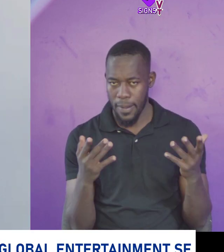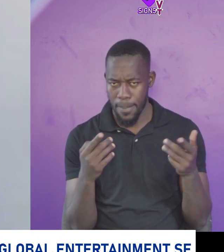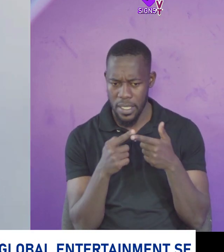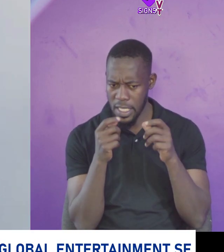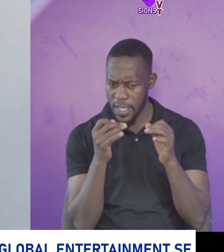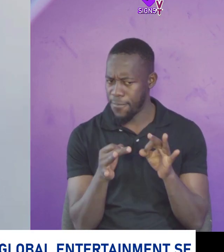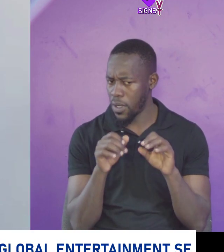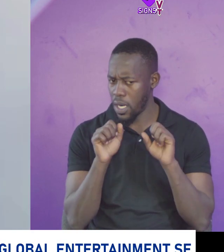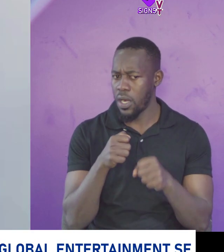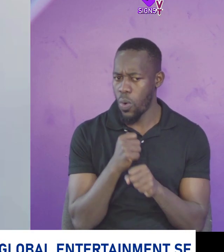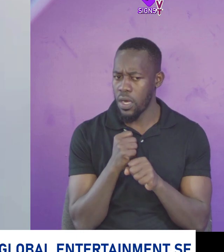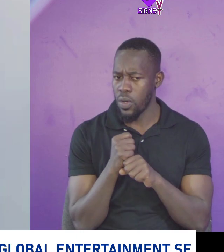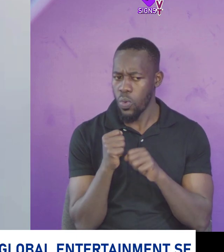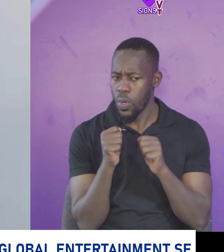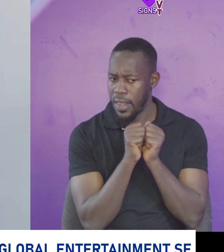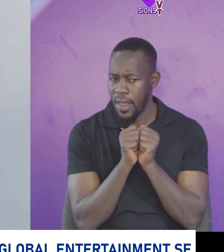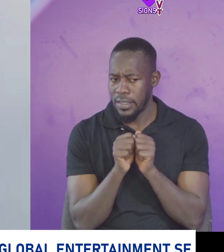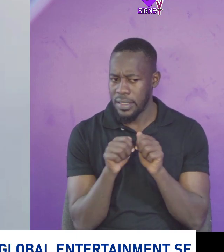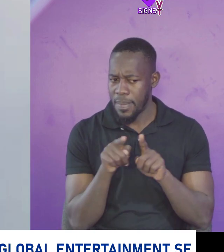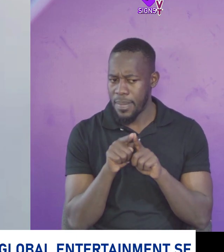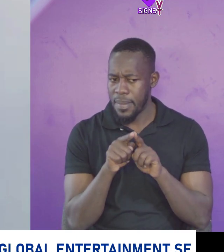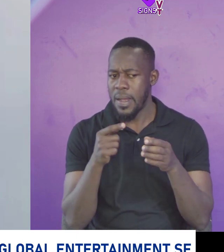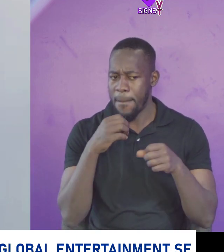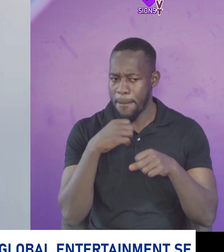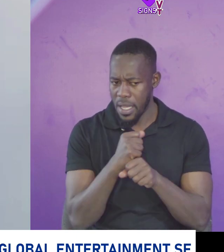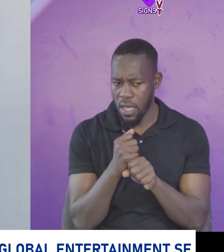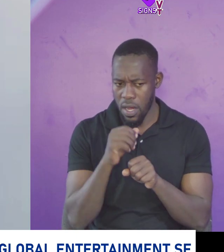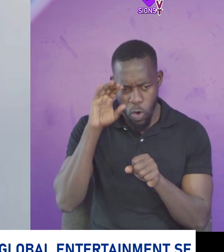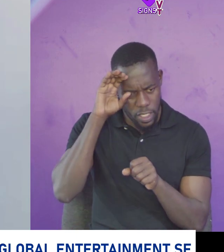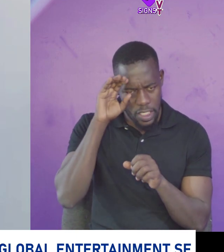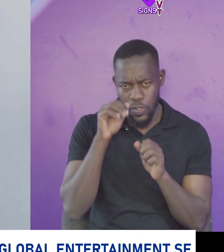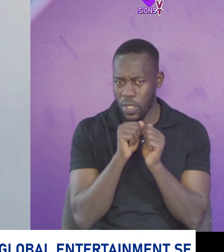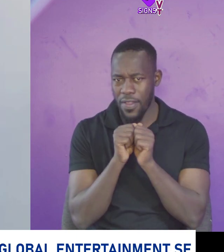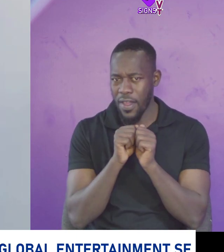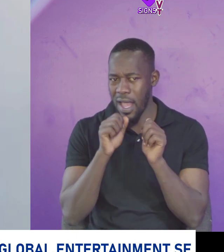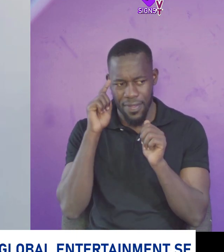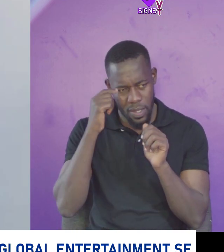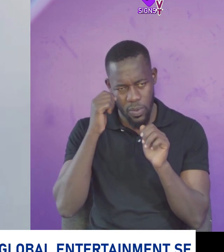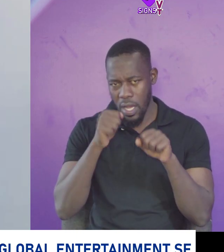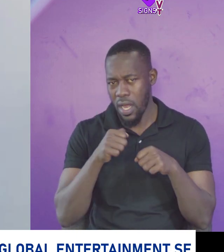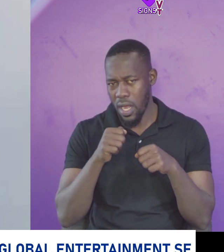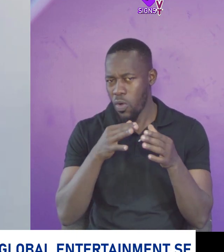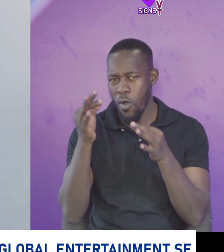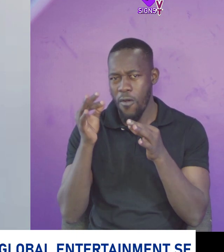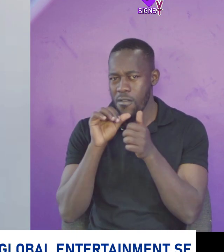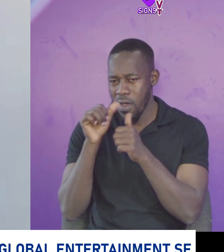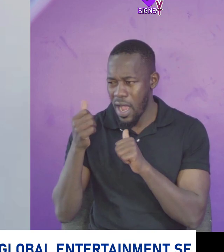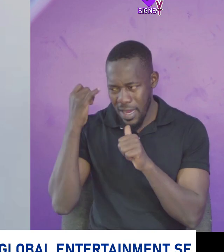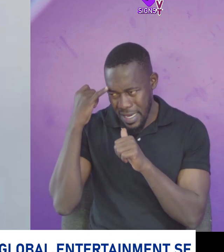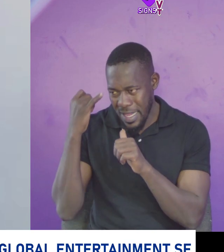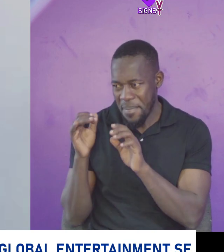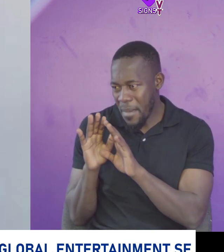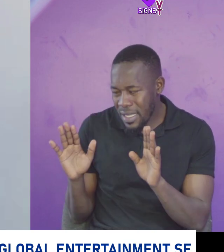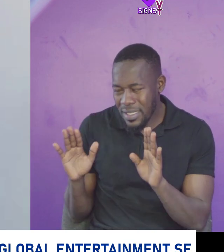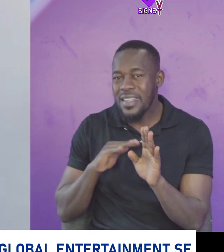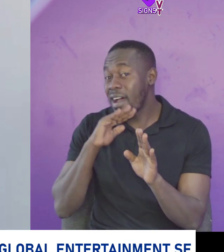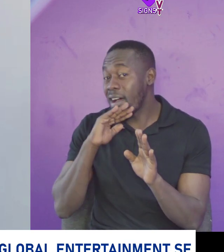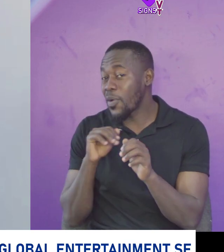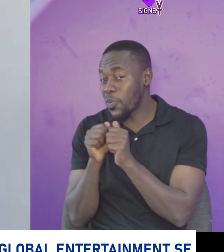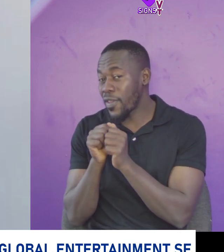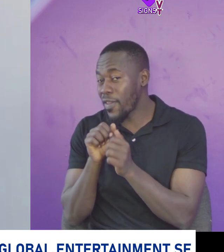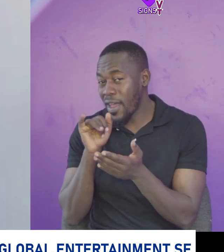co-own, content, I think would go far. Don't have your idea and die with it. Share it.